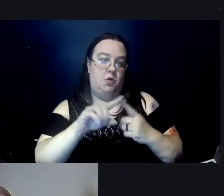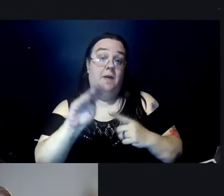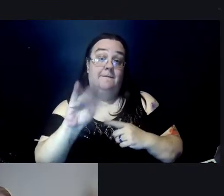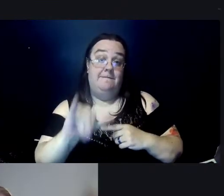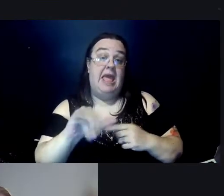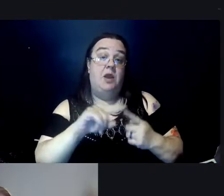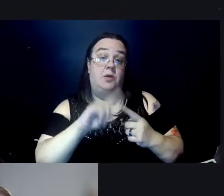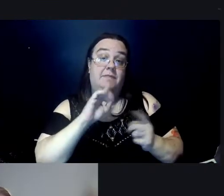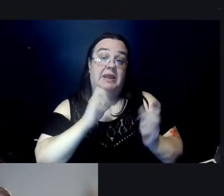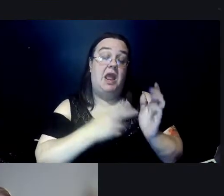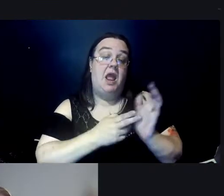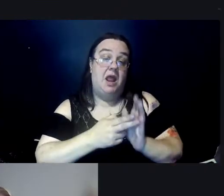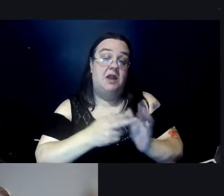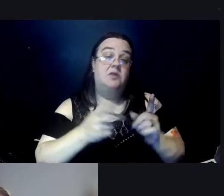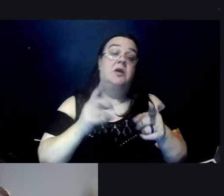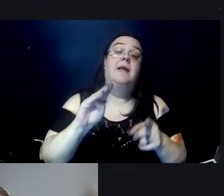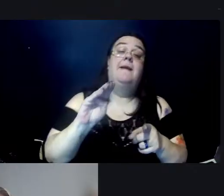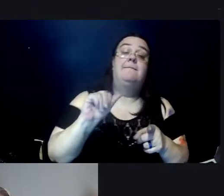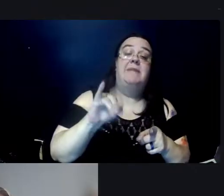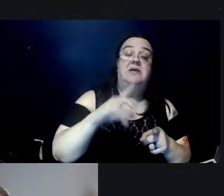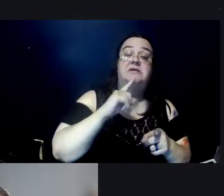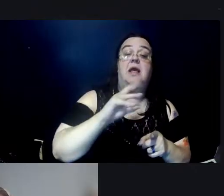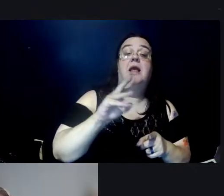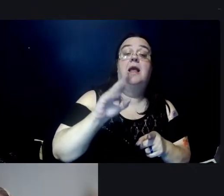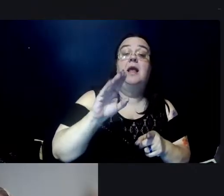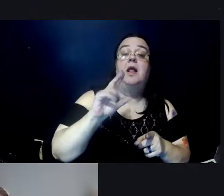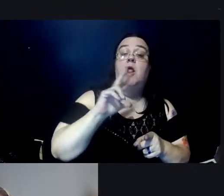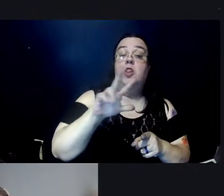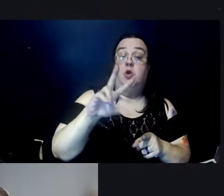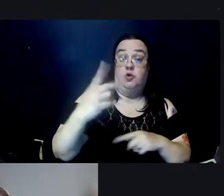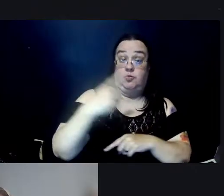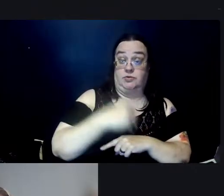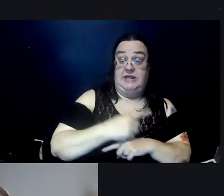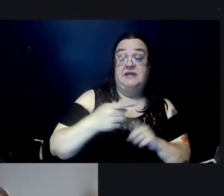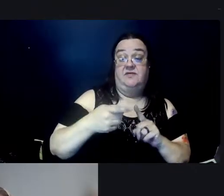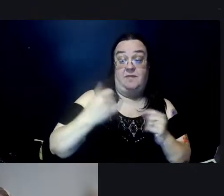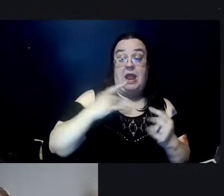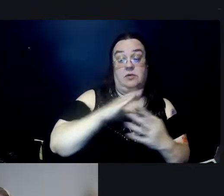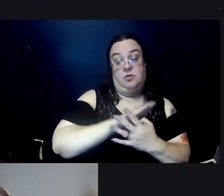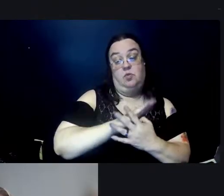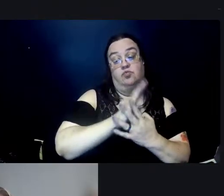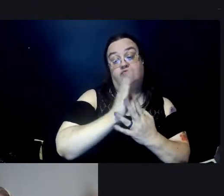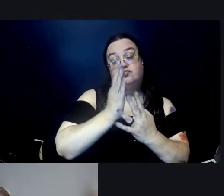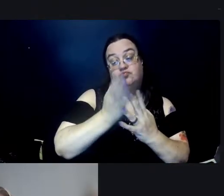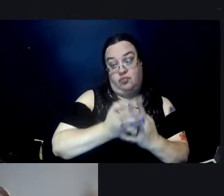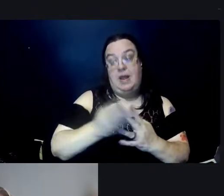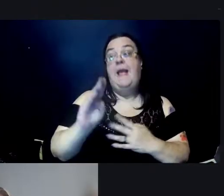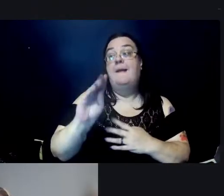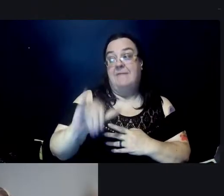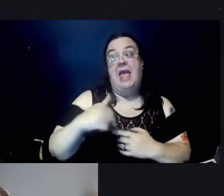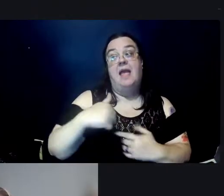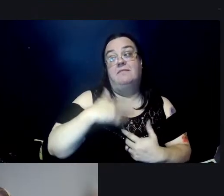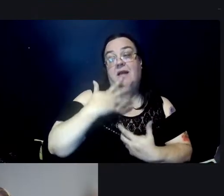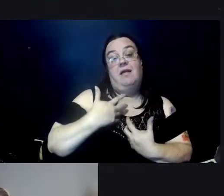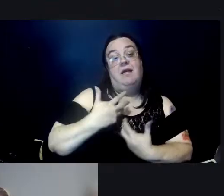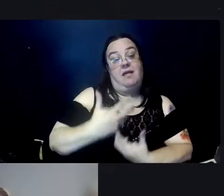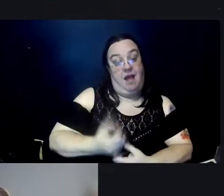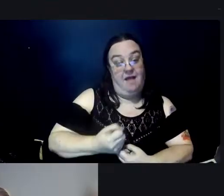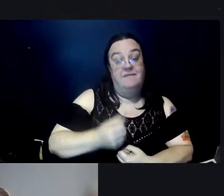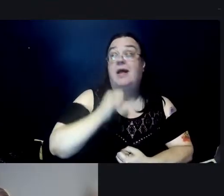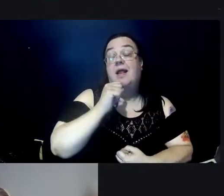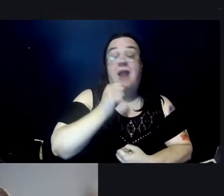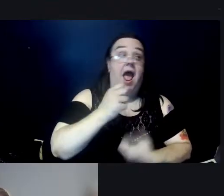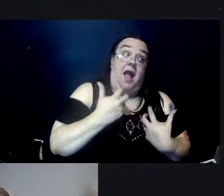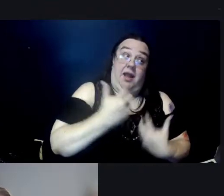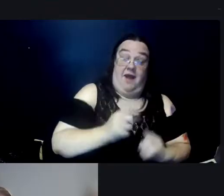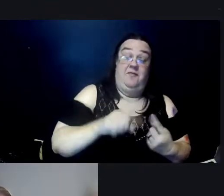32 days from now is well within the month of May. Yeah. I'm confident of not a lot of things, but I'm confident that of